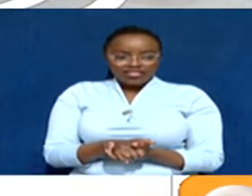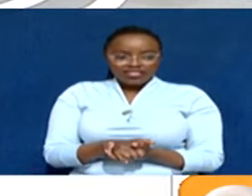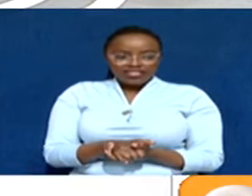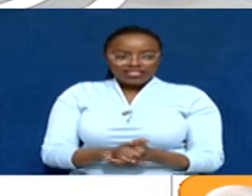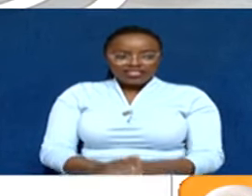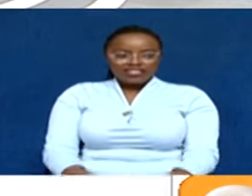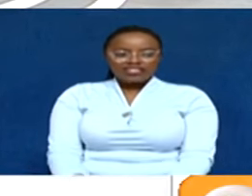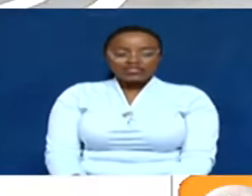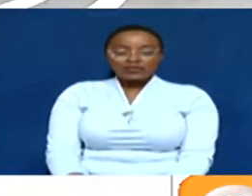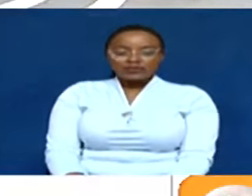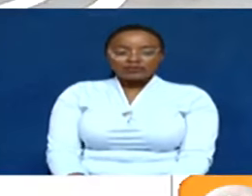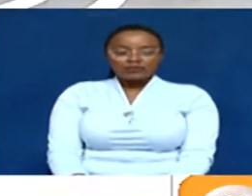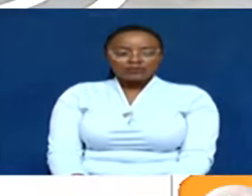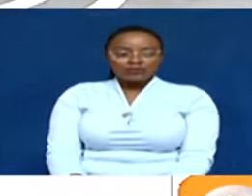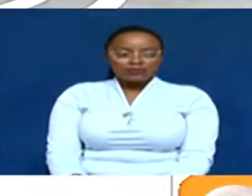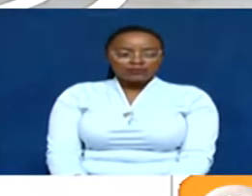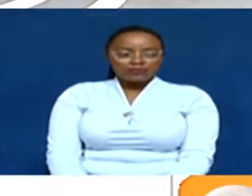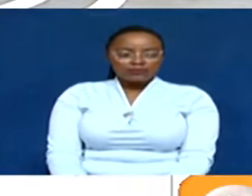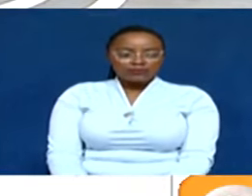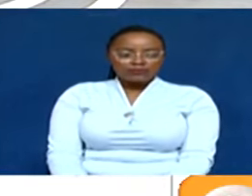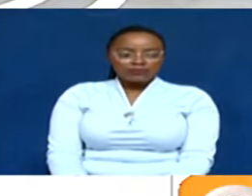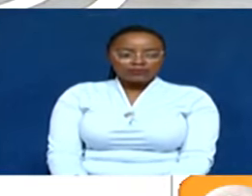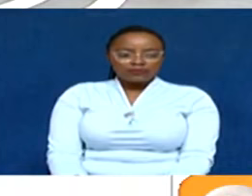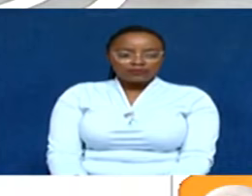Mamingala. Mamingala. And